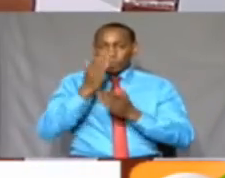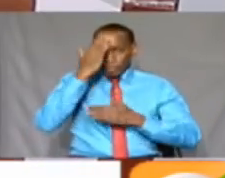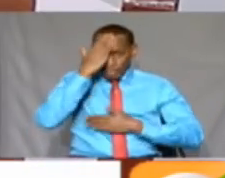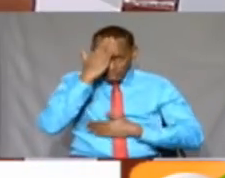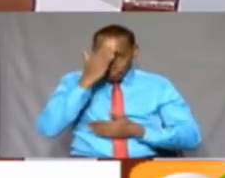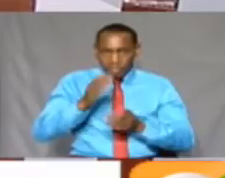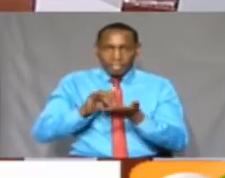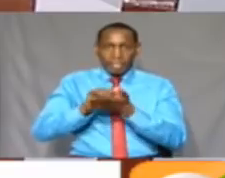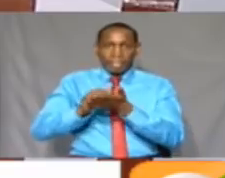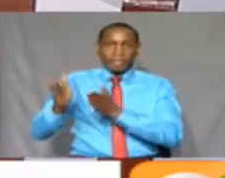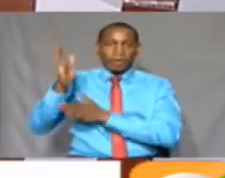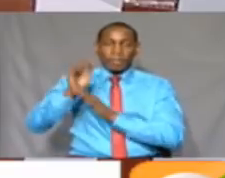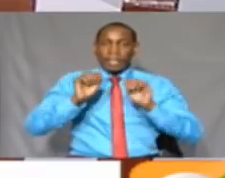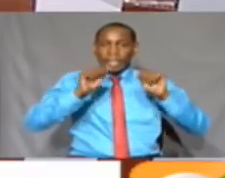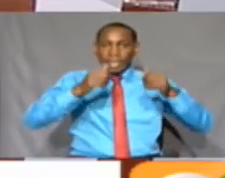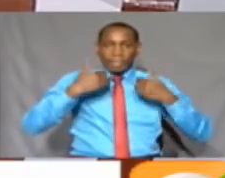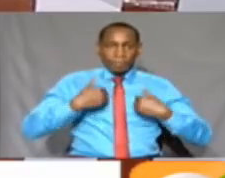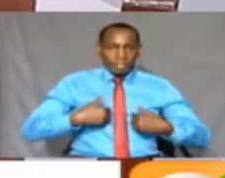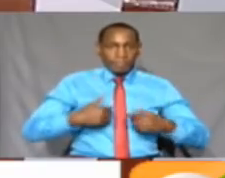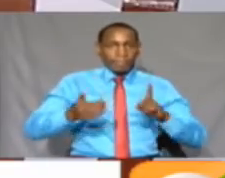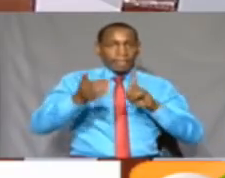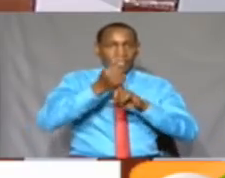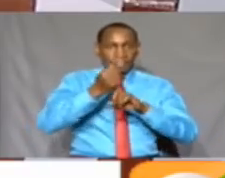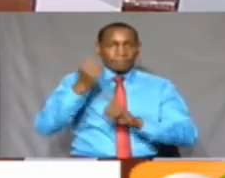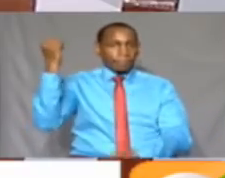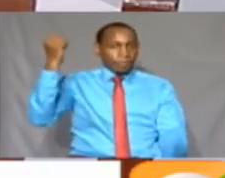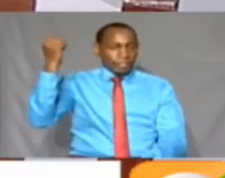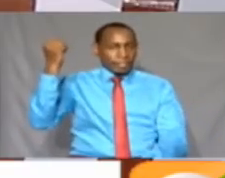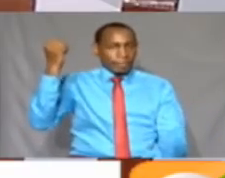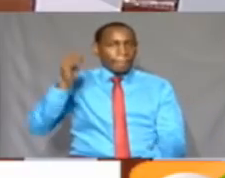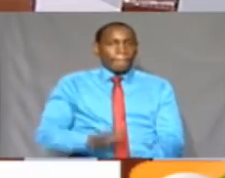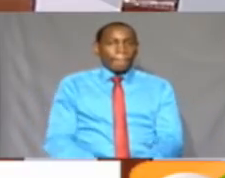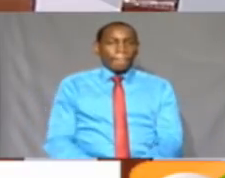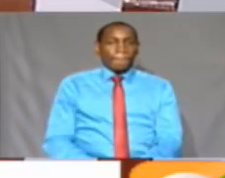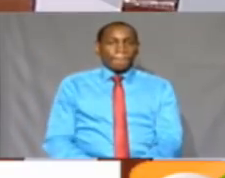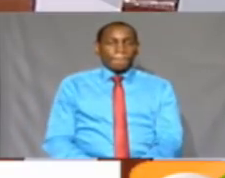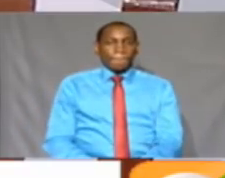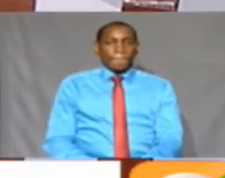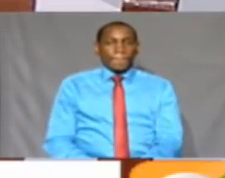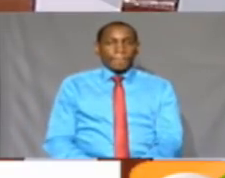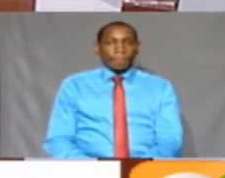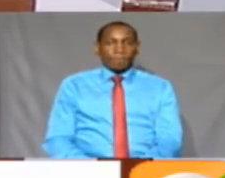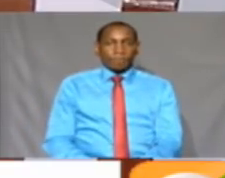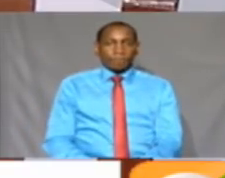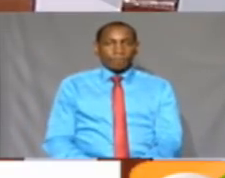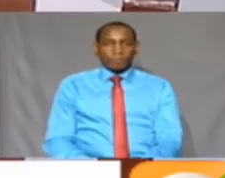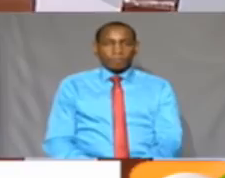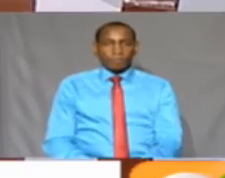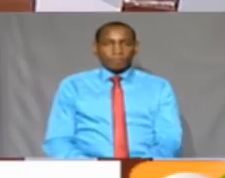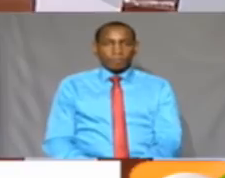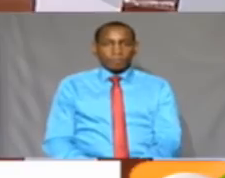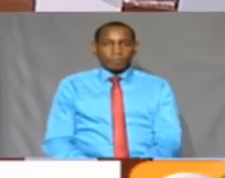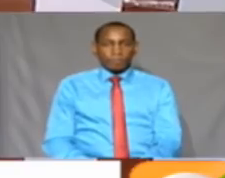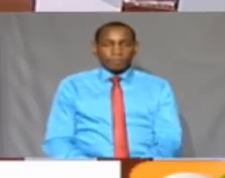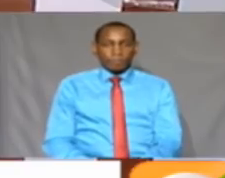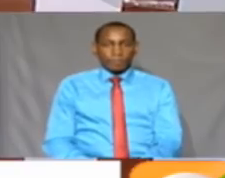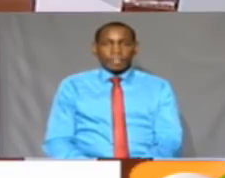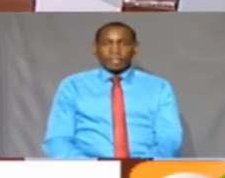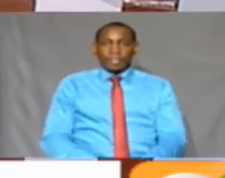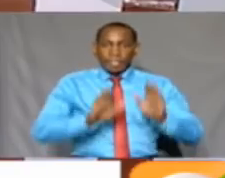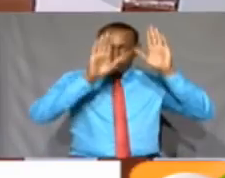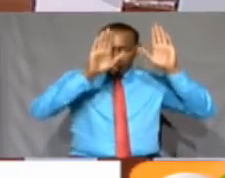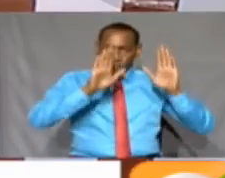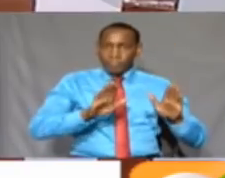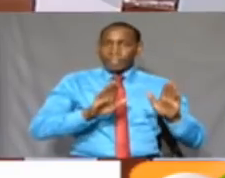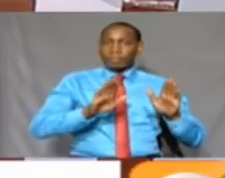enabled me to get this far in politics. And one of the most beautiful and powerful lessons that